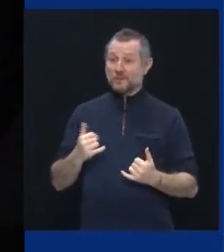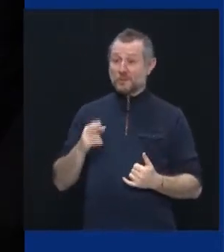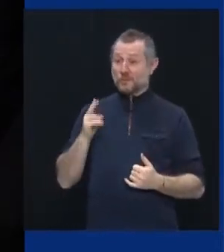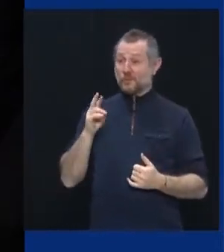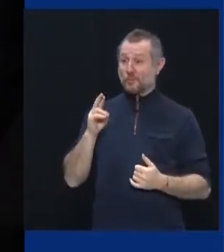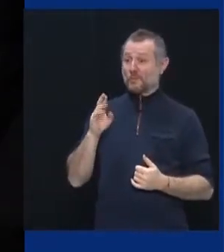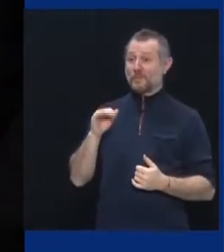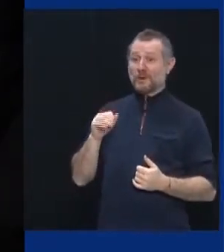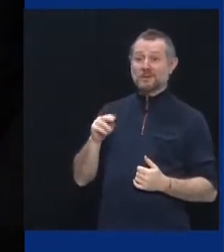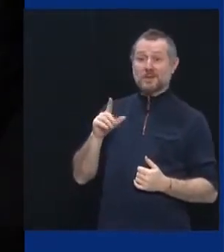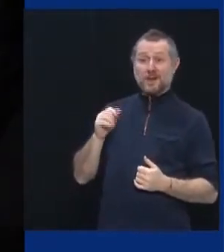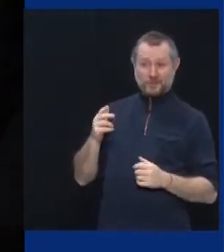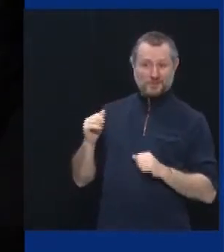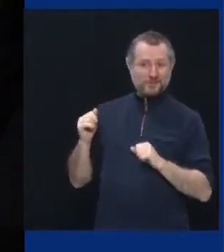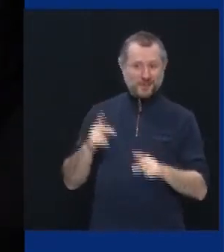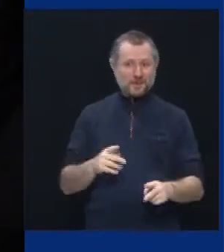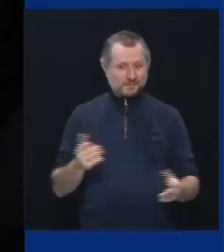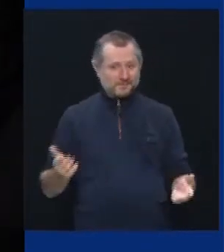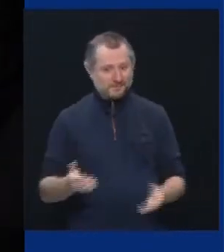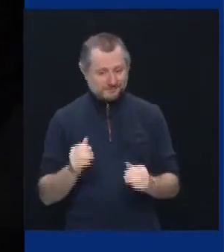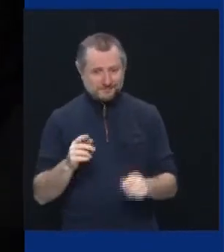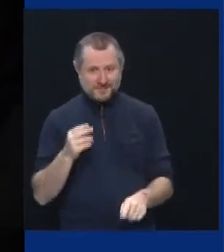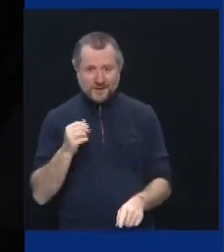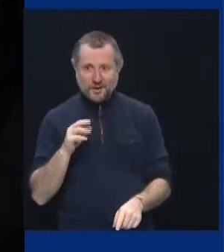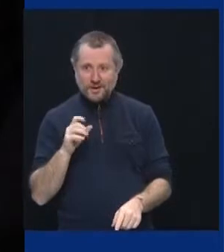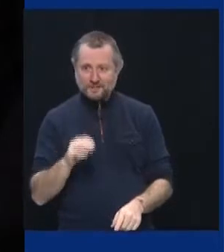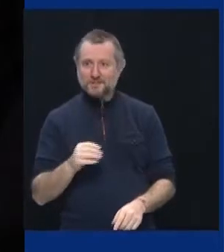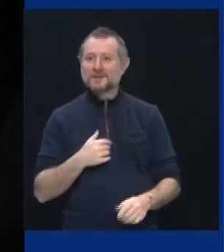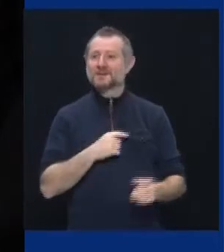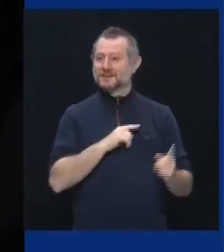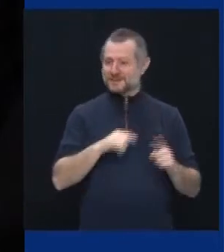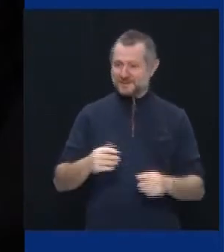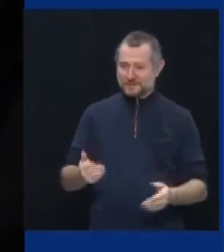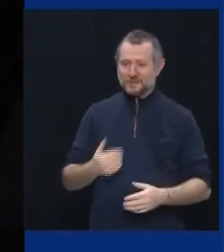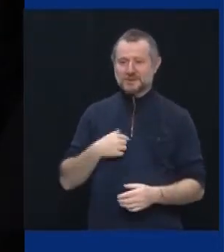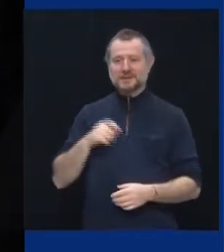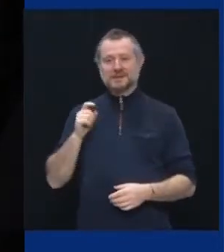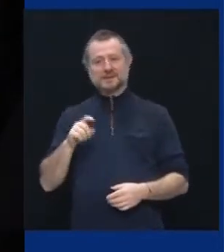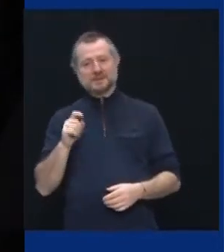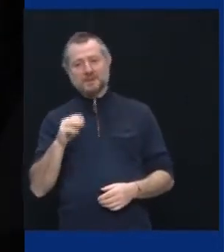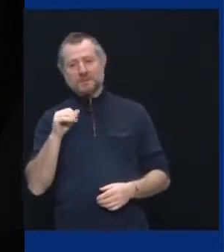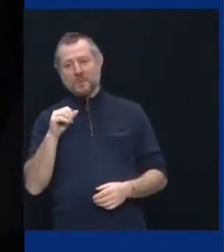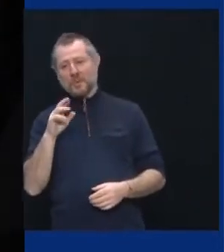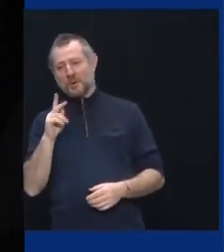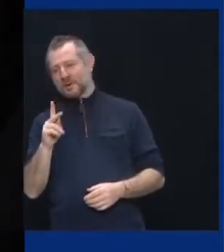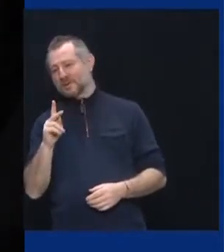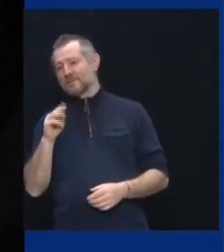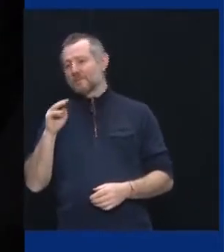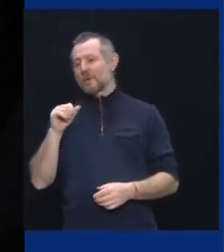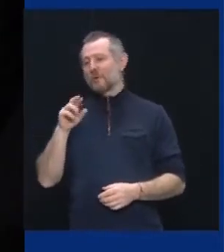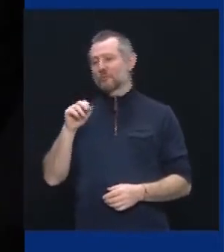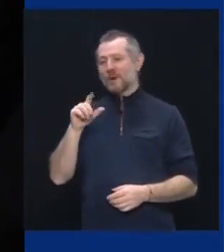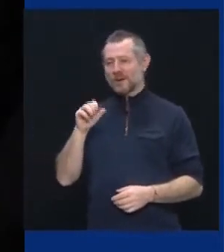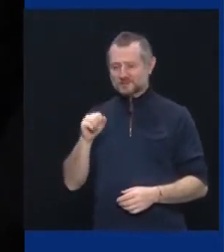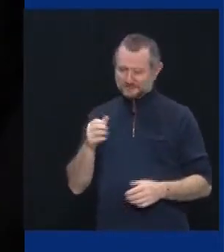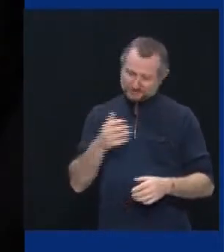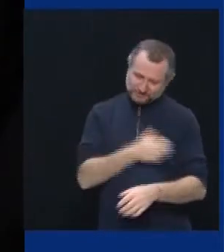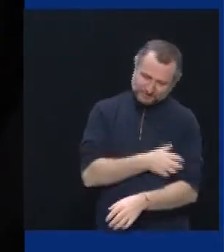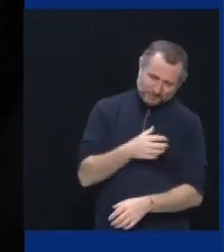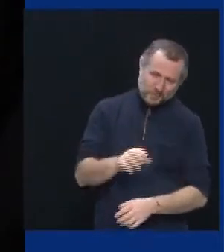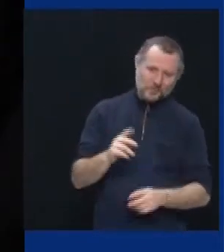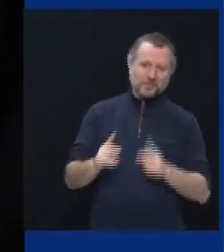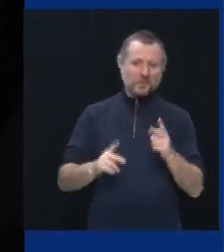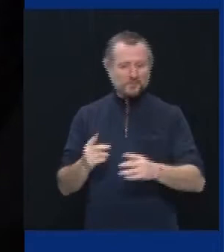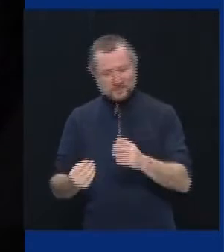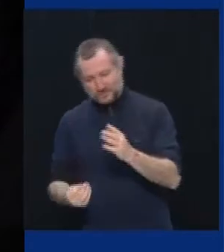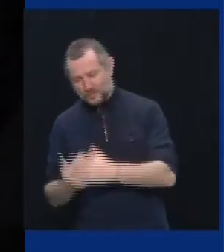Marc Morial to be right here in the community to empower residents to grow and thrive. The retail will generate